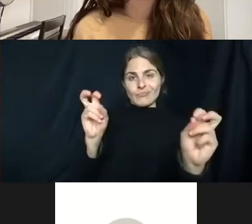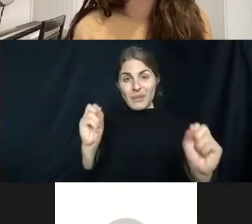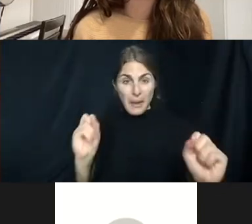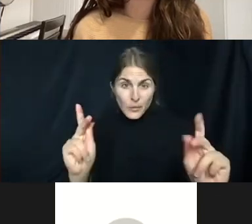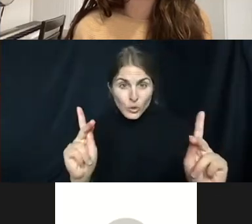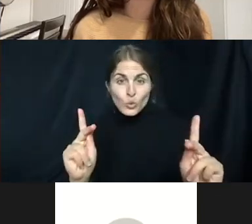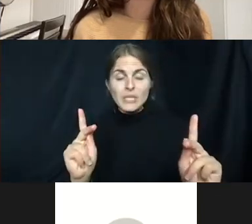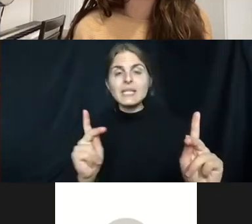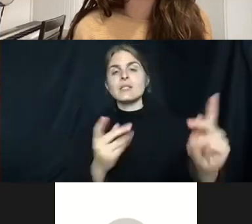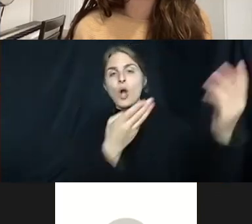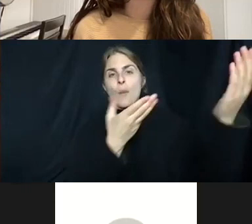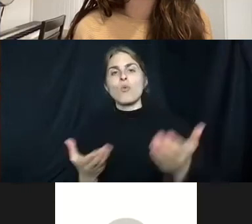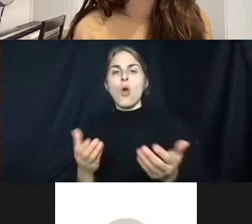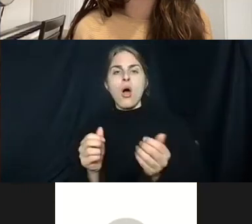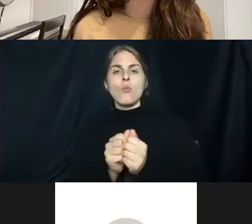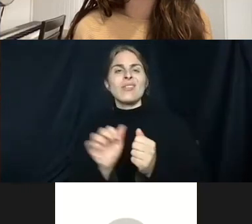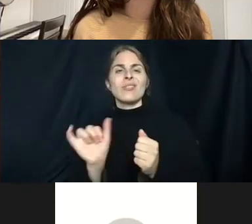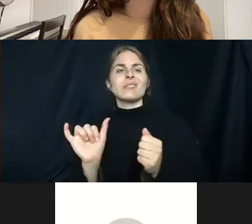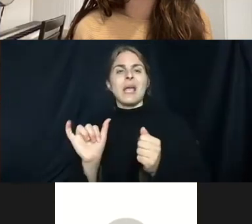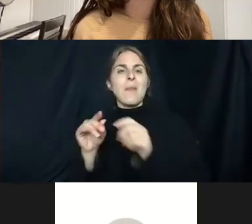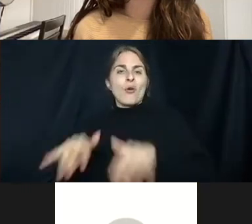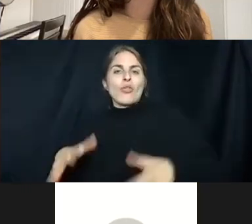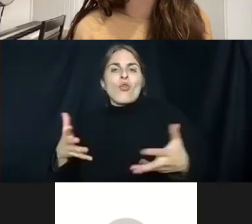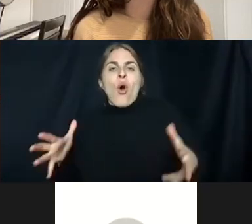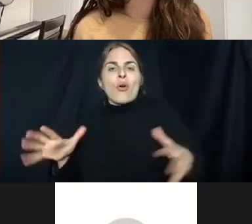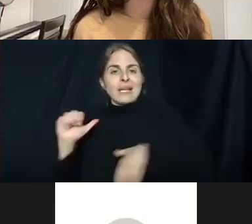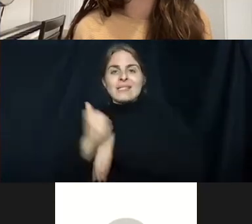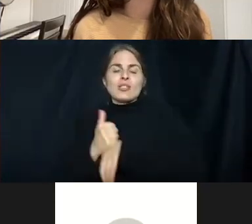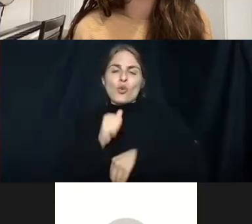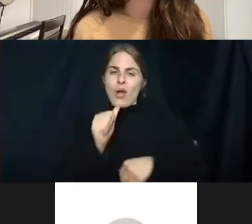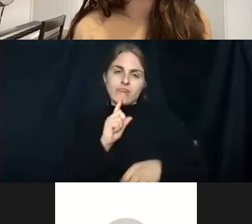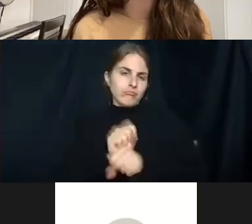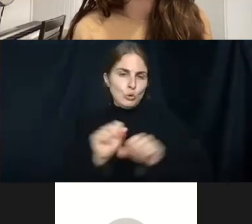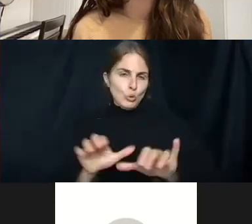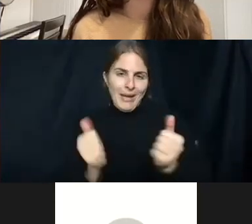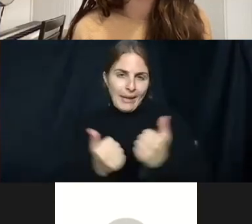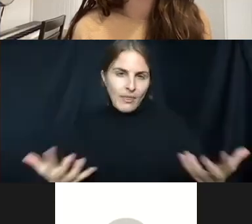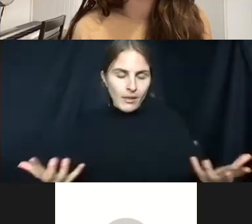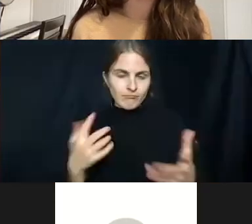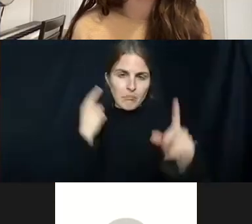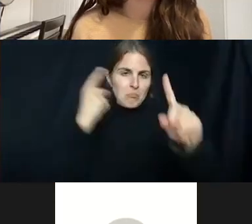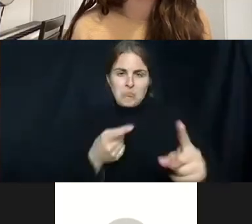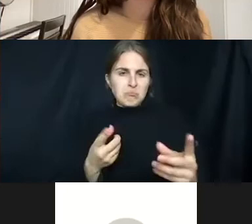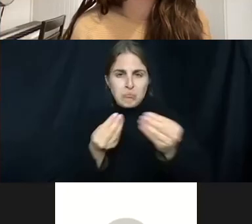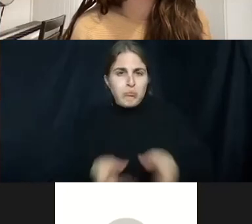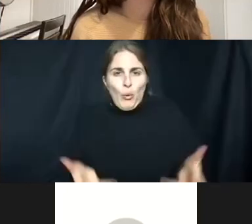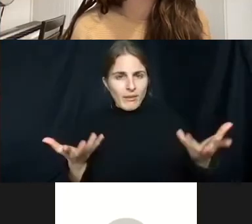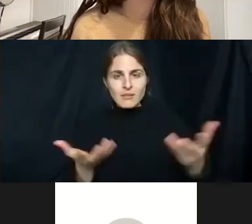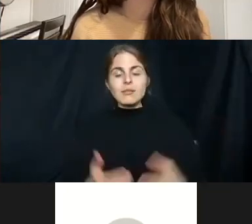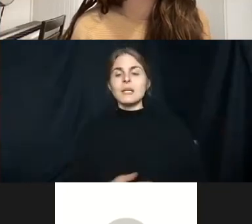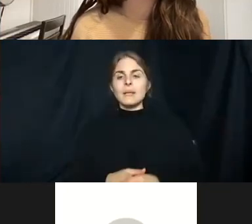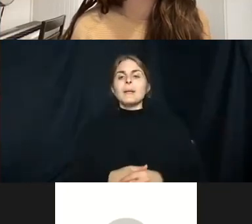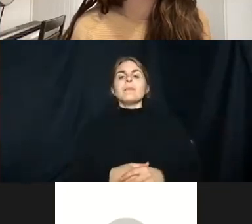wrought with the same hierarchies that already exist, they're not actually doing anything. And so that's why a lot